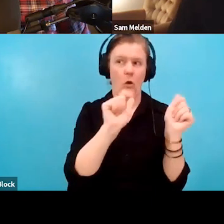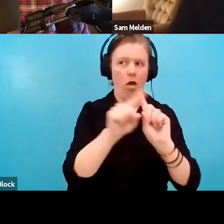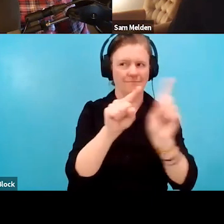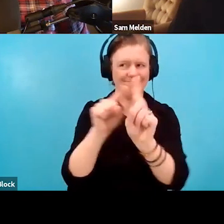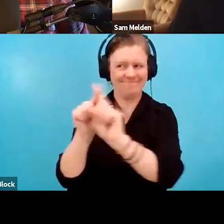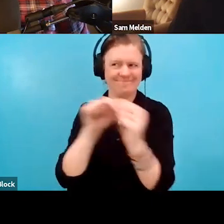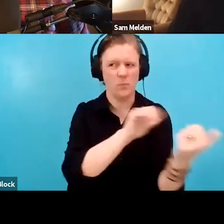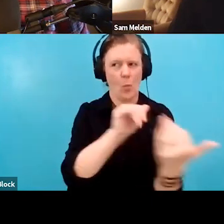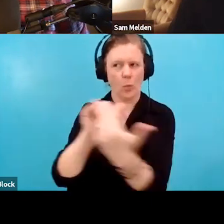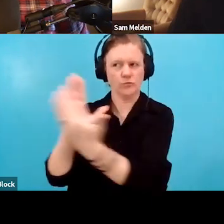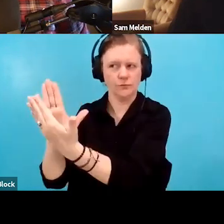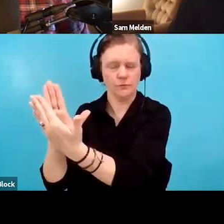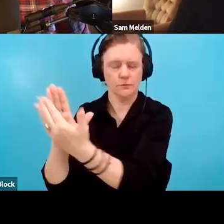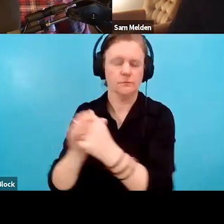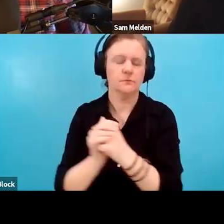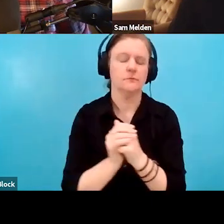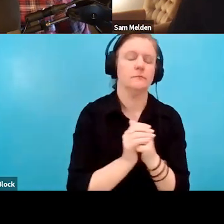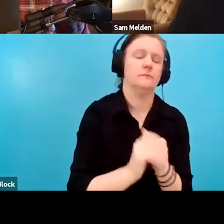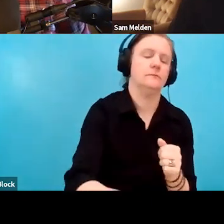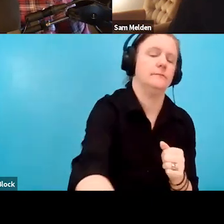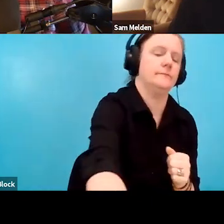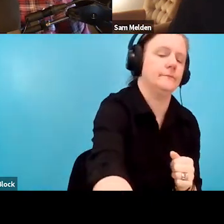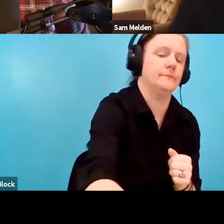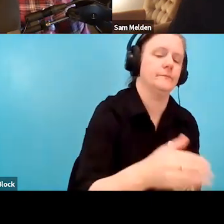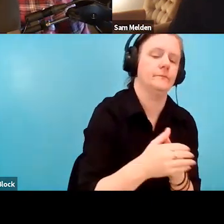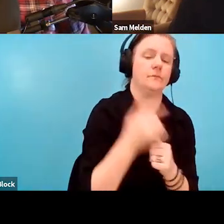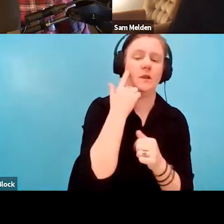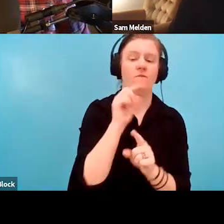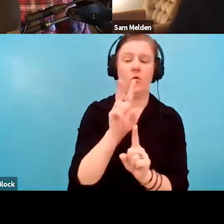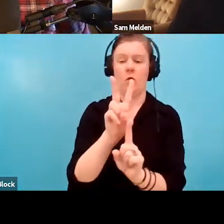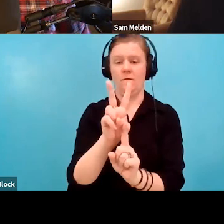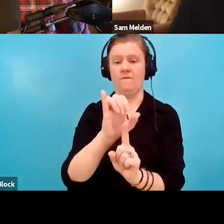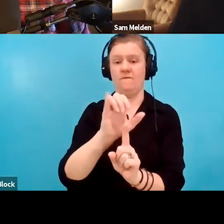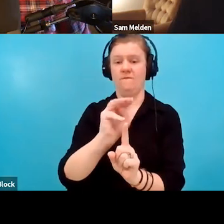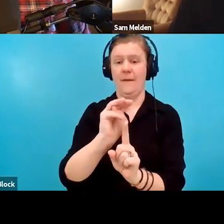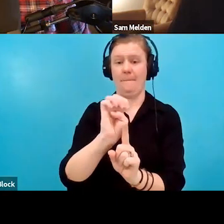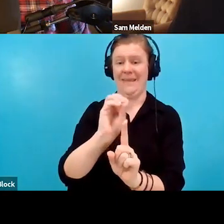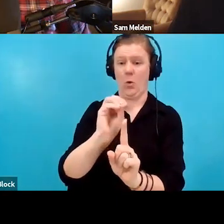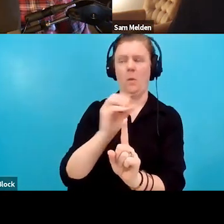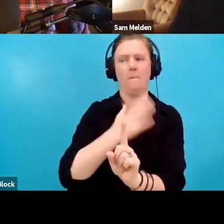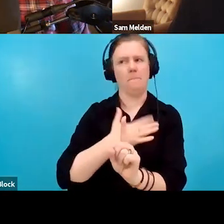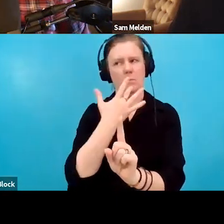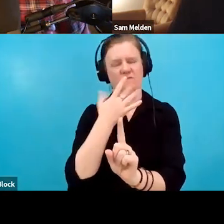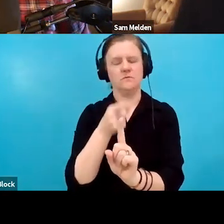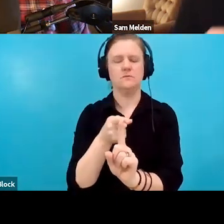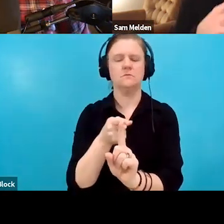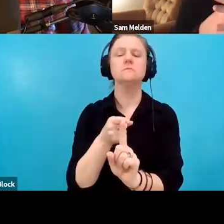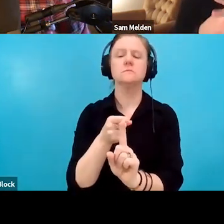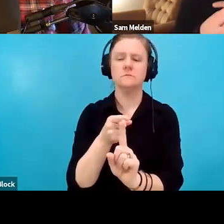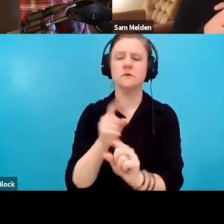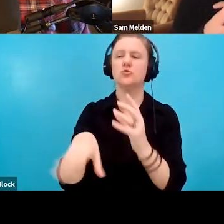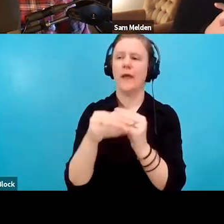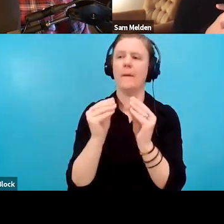you can create for one video on Vimeo, which is the service I prefer, you can create additional